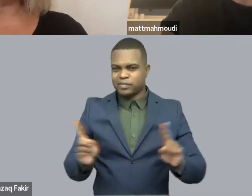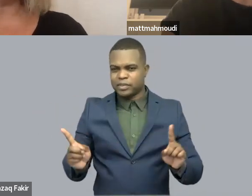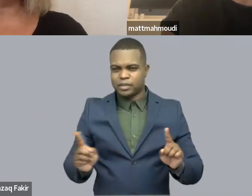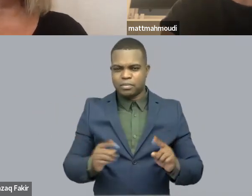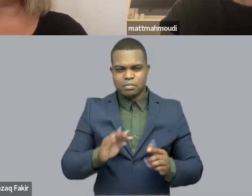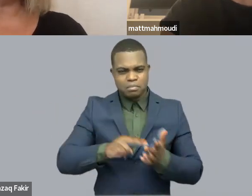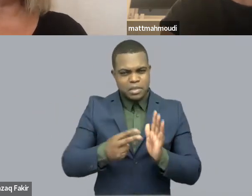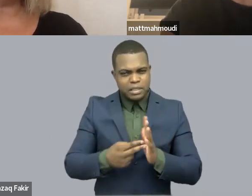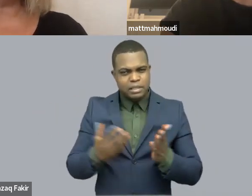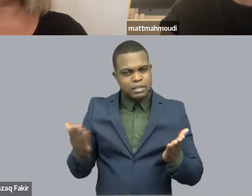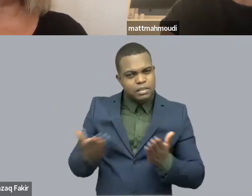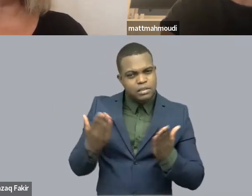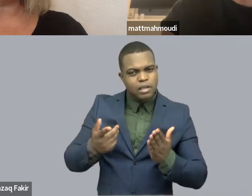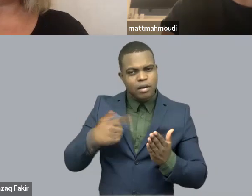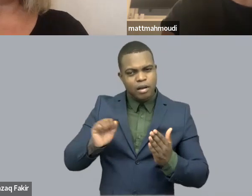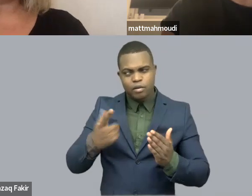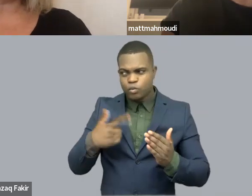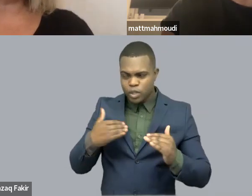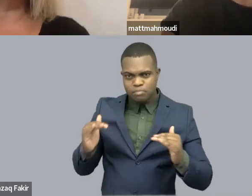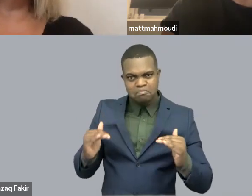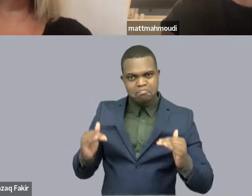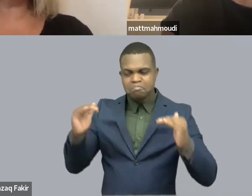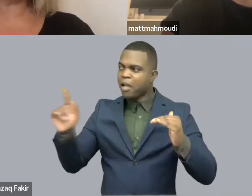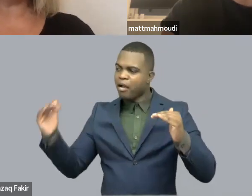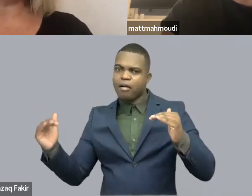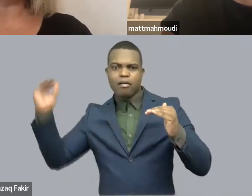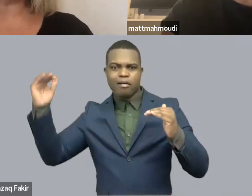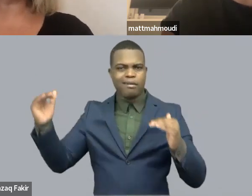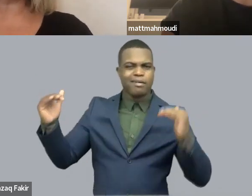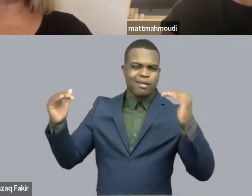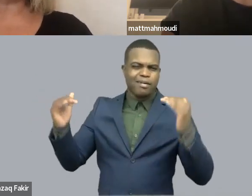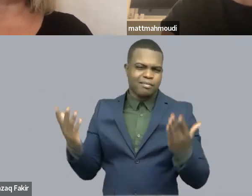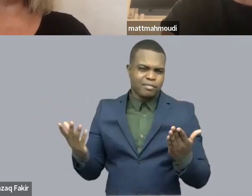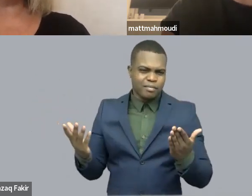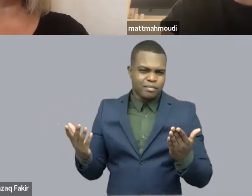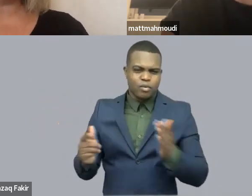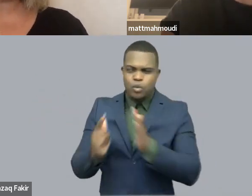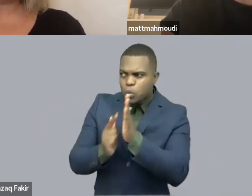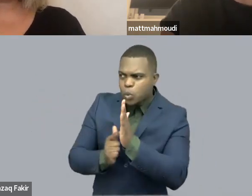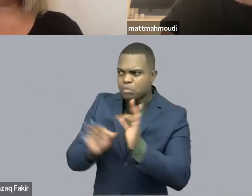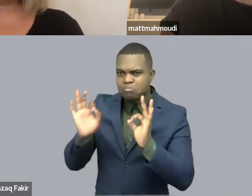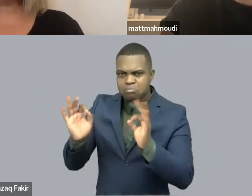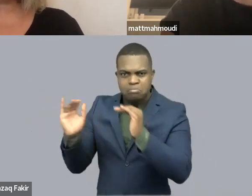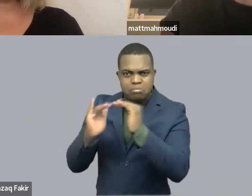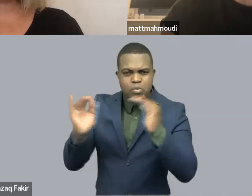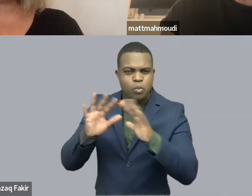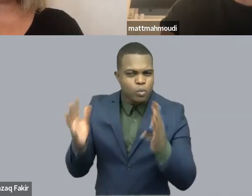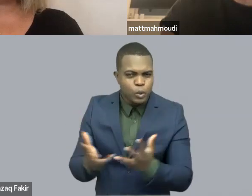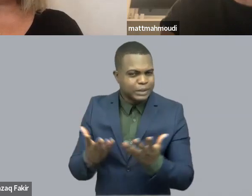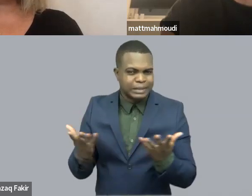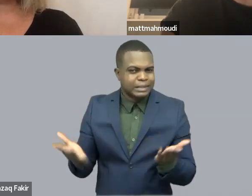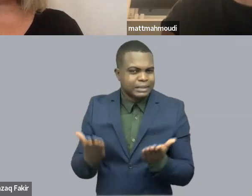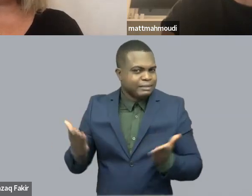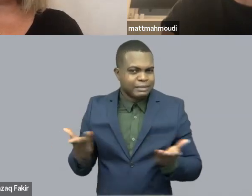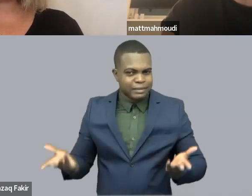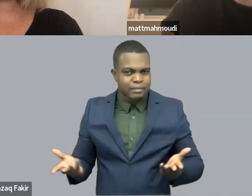Union's sort of flagship regulation on artificial intelligence, which in combination with Germany's call to ban